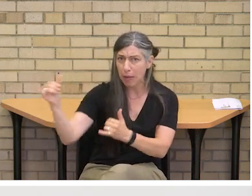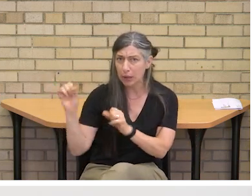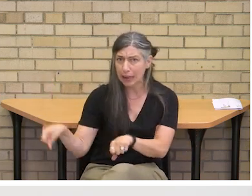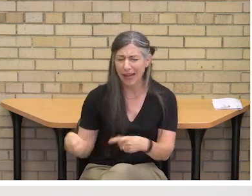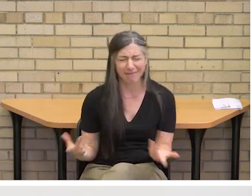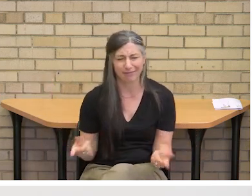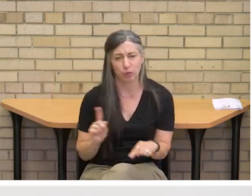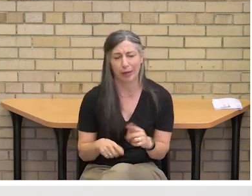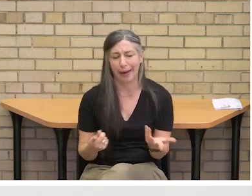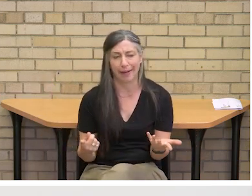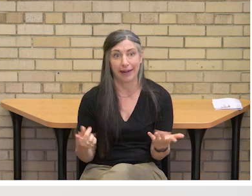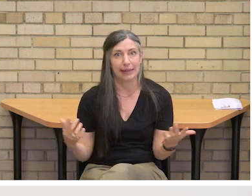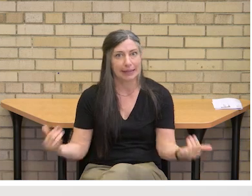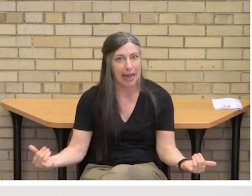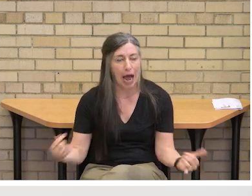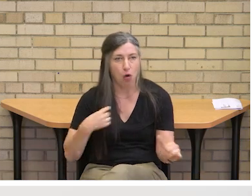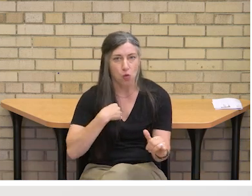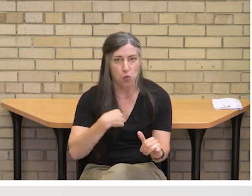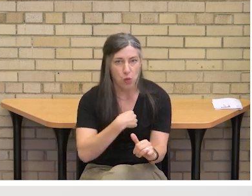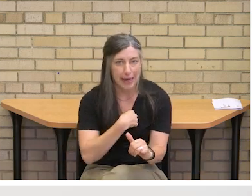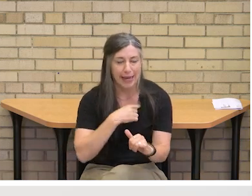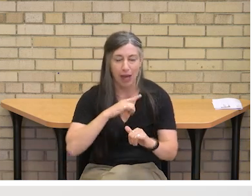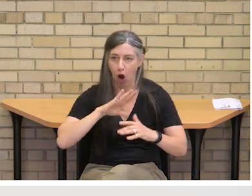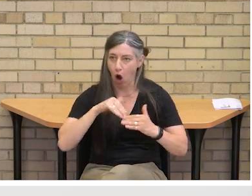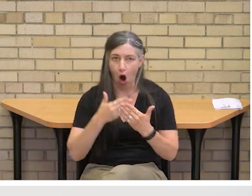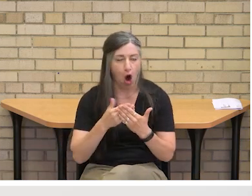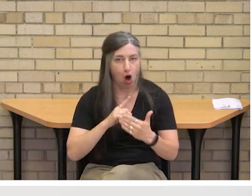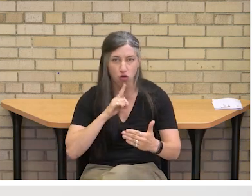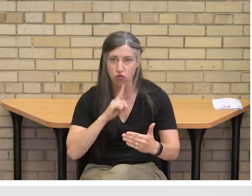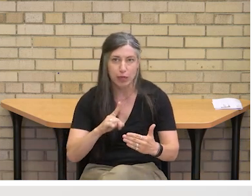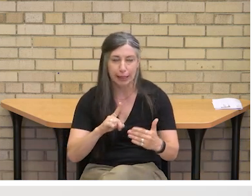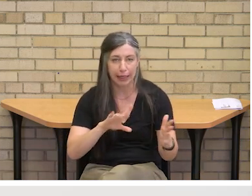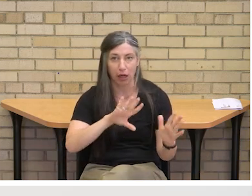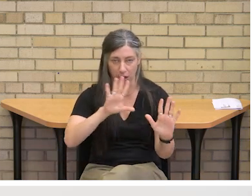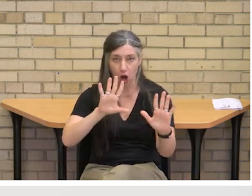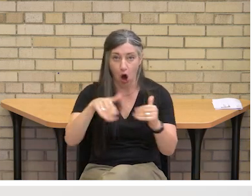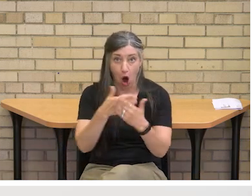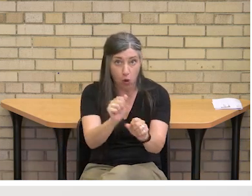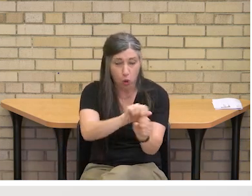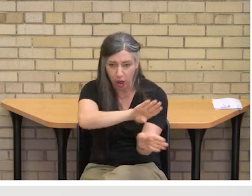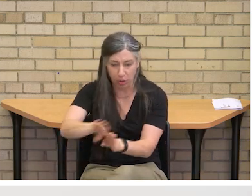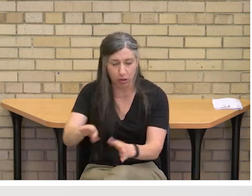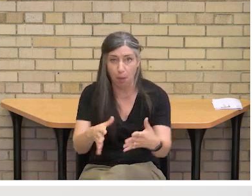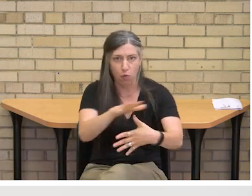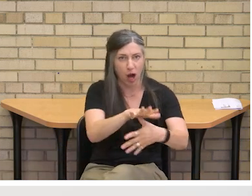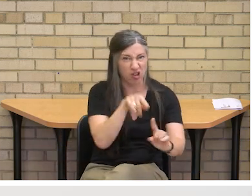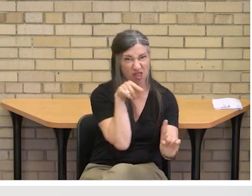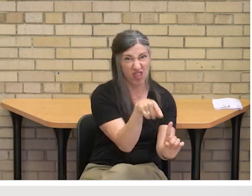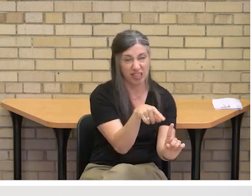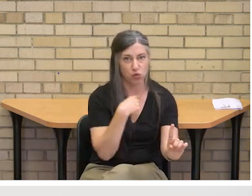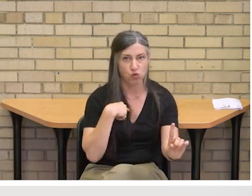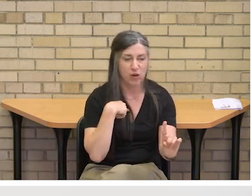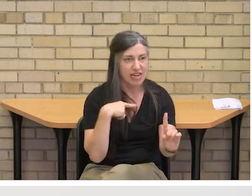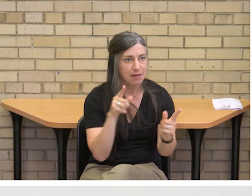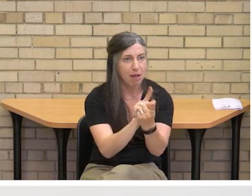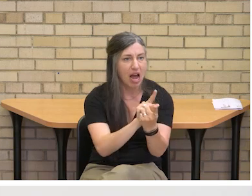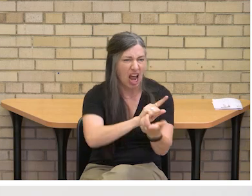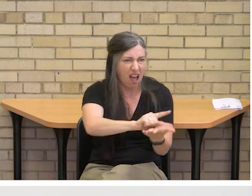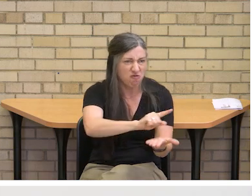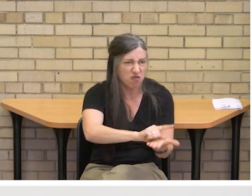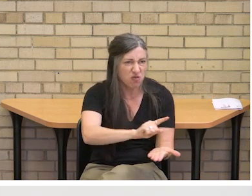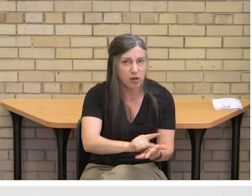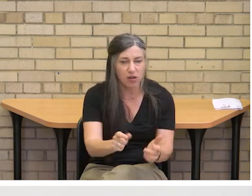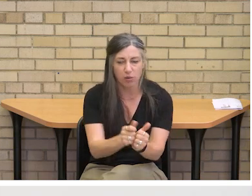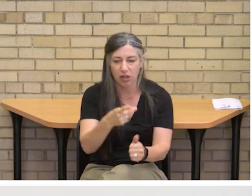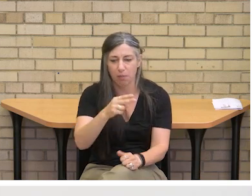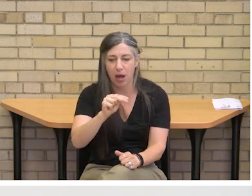the contractors, the suppliers, everybody made it their absolute #1 project. We had weekly meetings with 30 people from